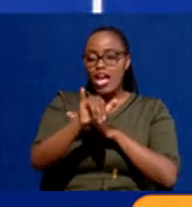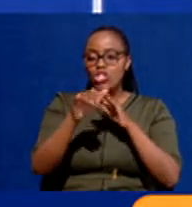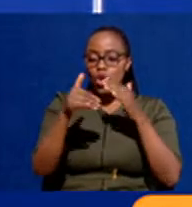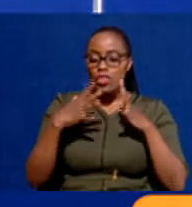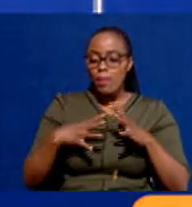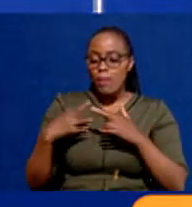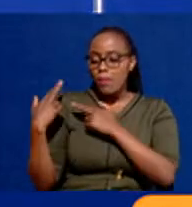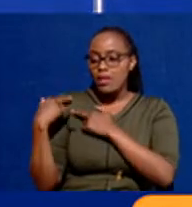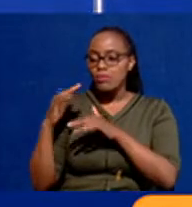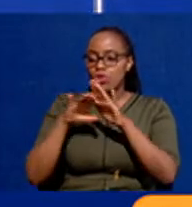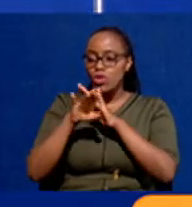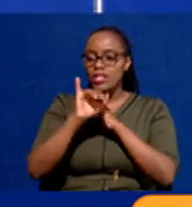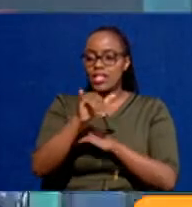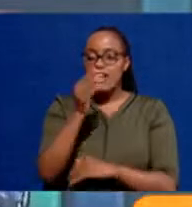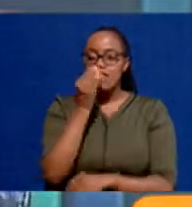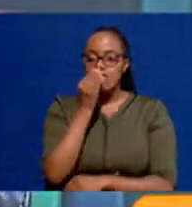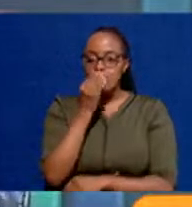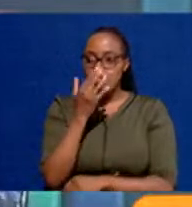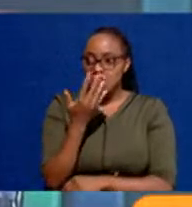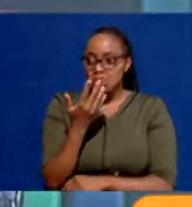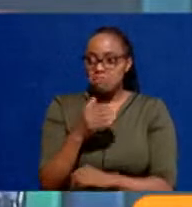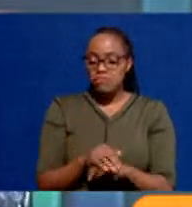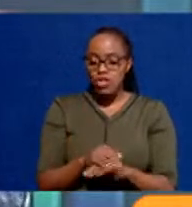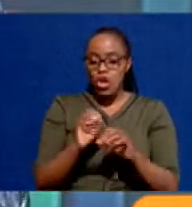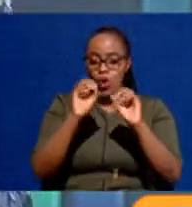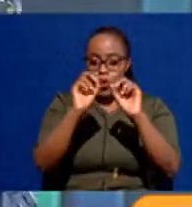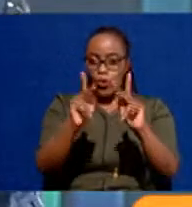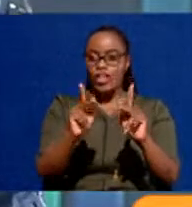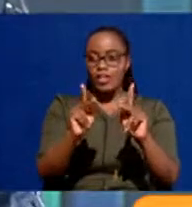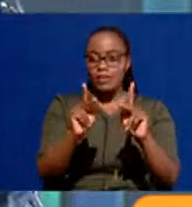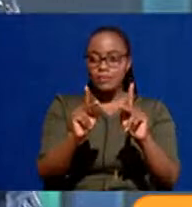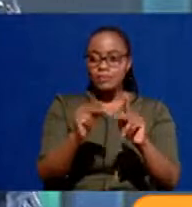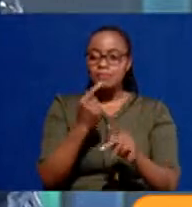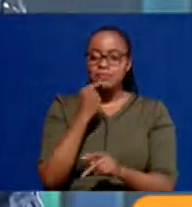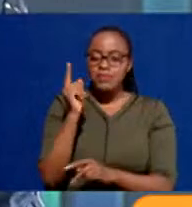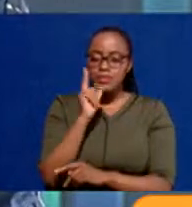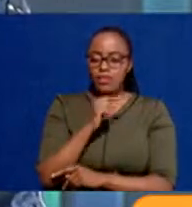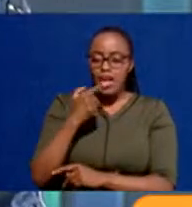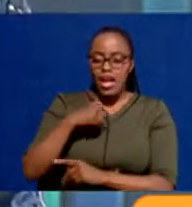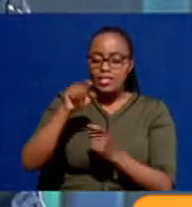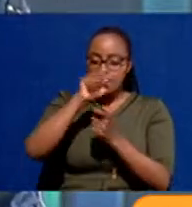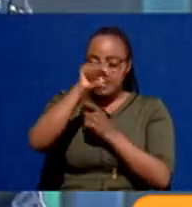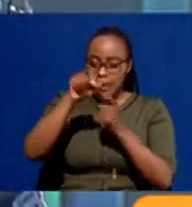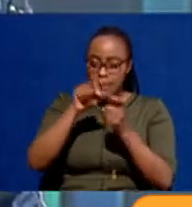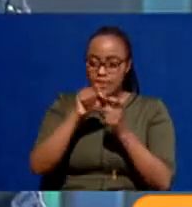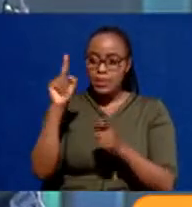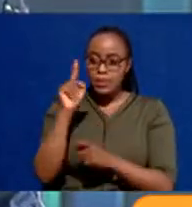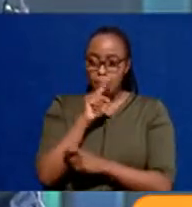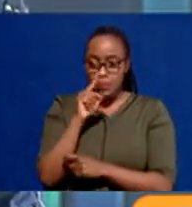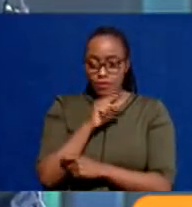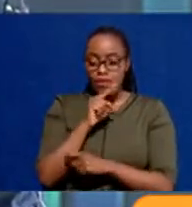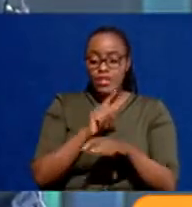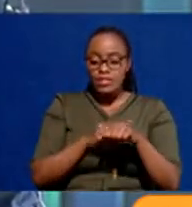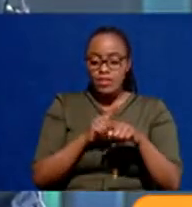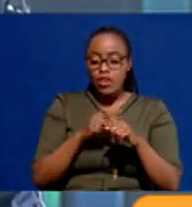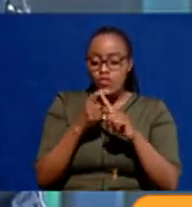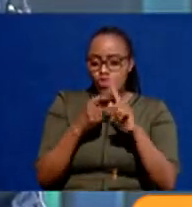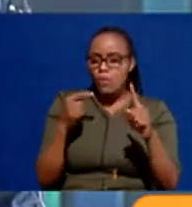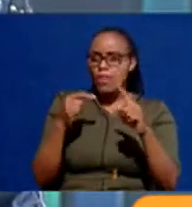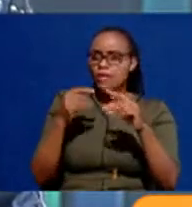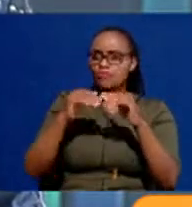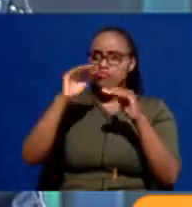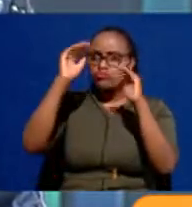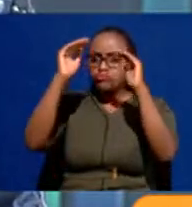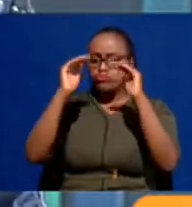ones accessing the food? Okay, so we, as I said, we are very specific about the bottom of the pyramid, and even